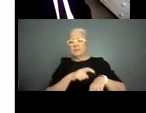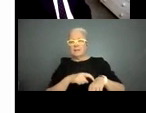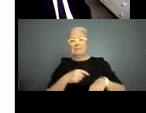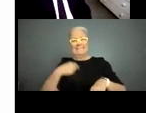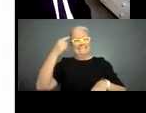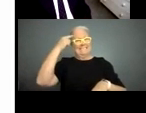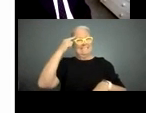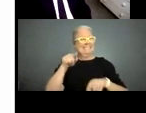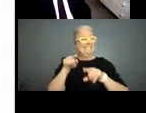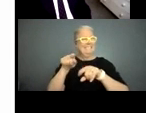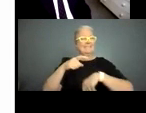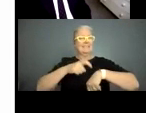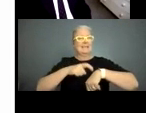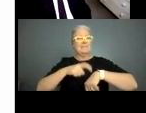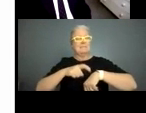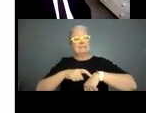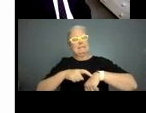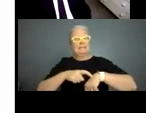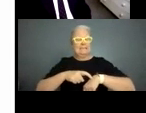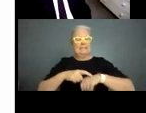which is always against us on these things. Okay.